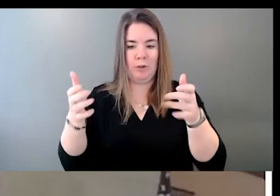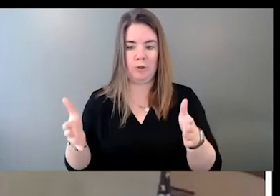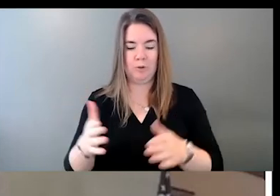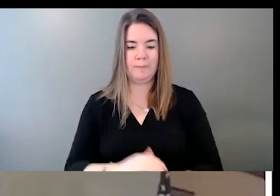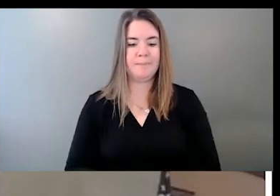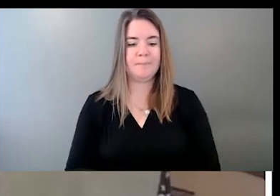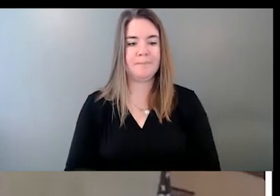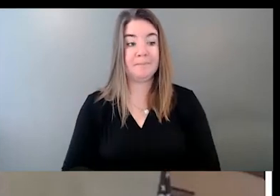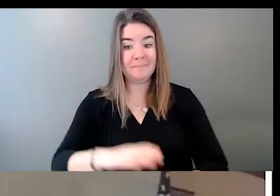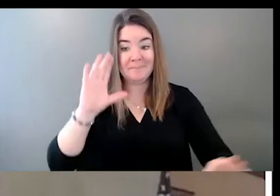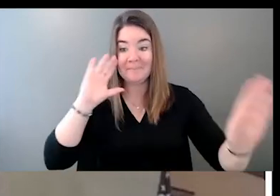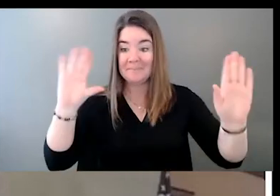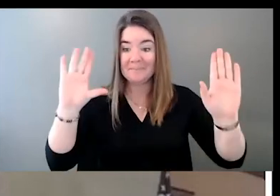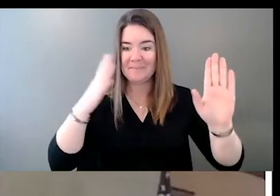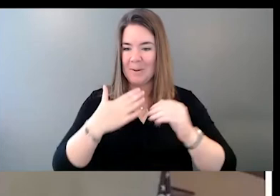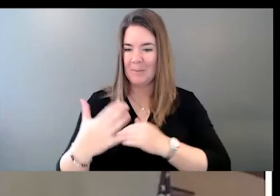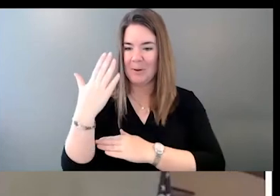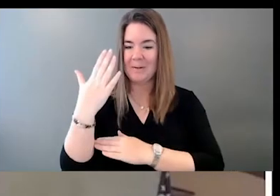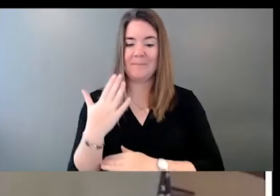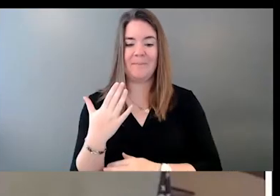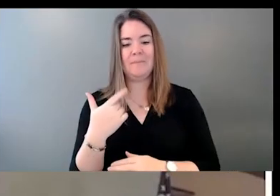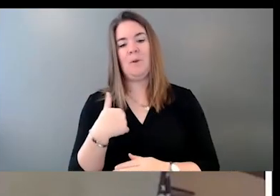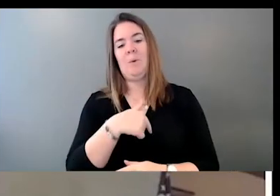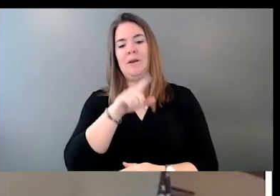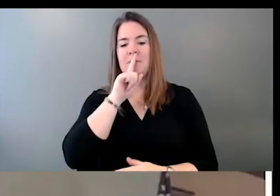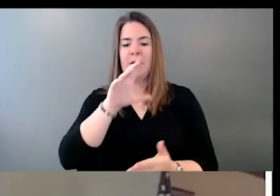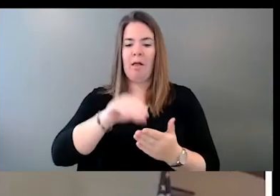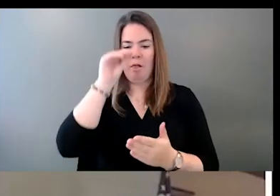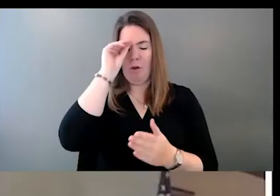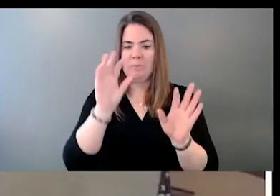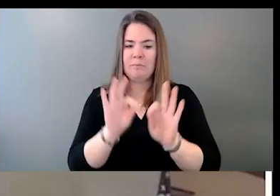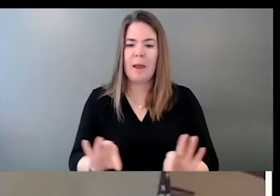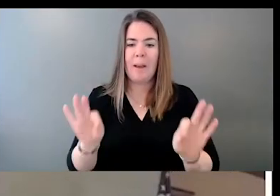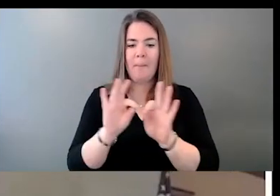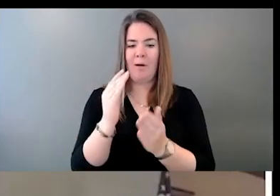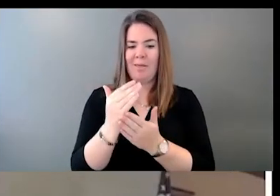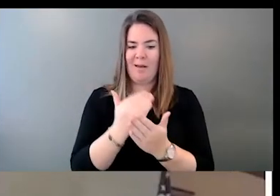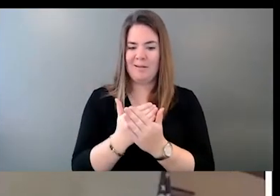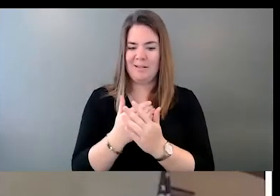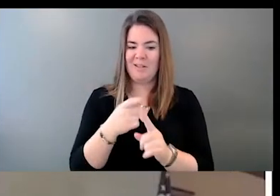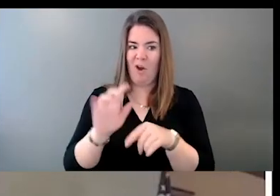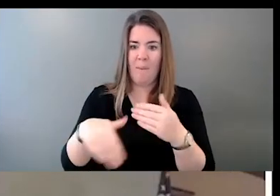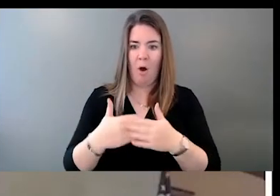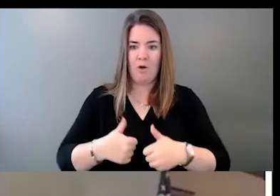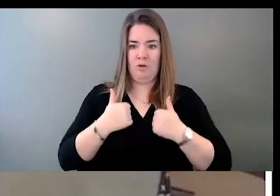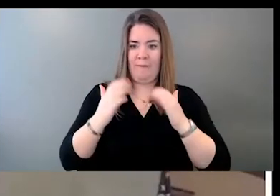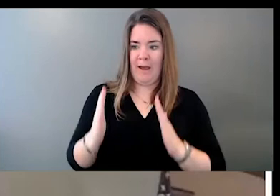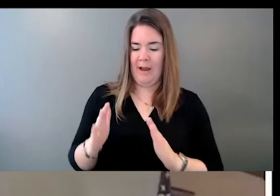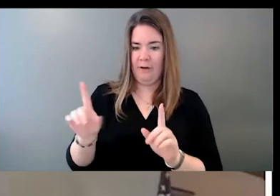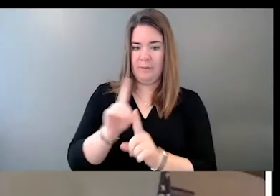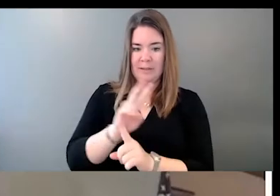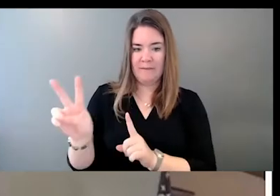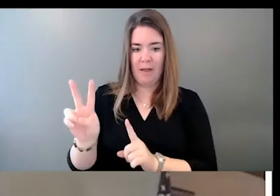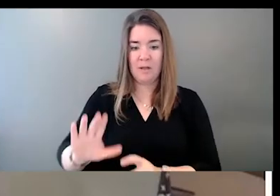Good morning, everyone. We've learned some important lessons from domestic violence survivors about their experiences during